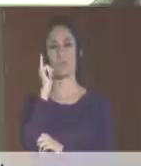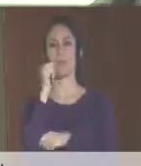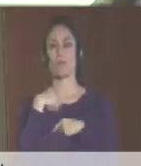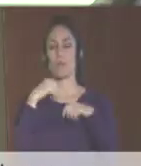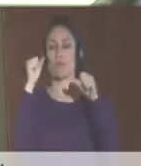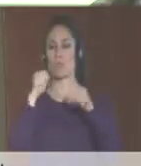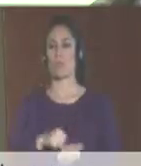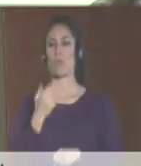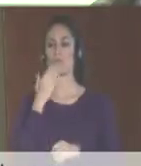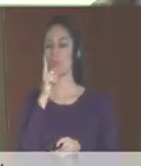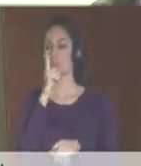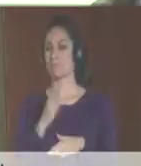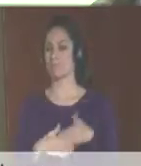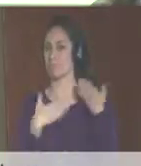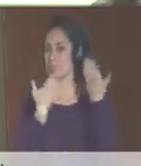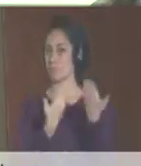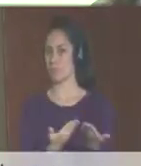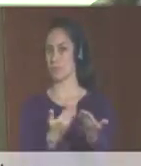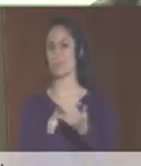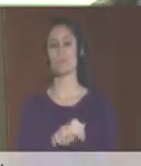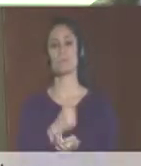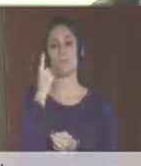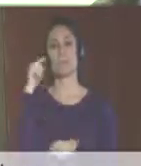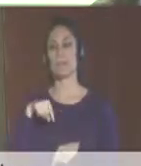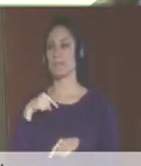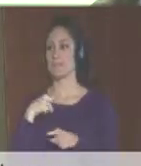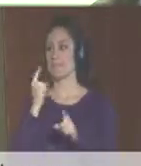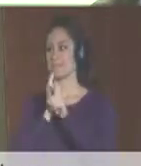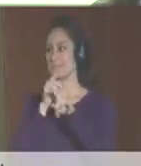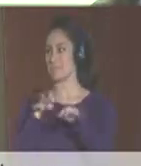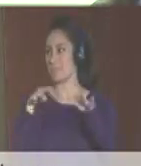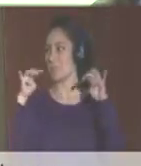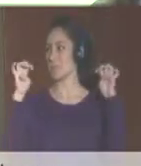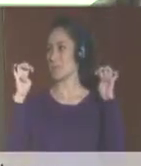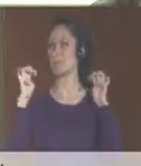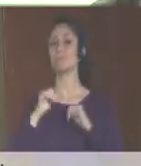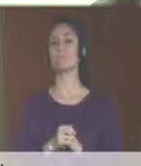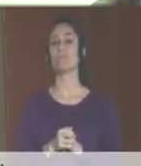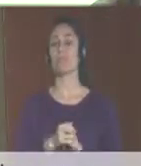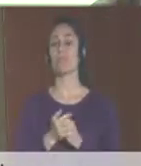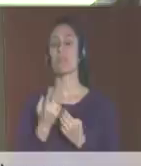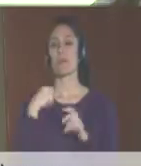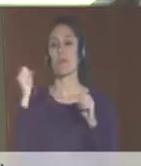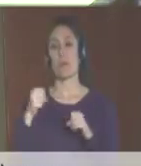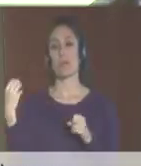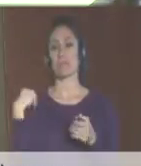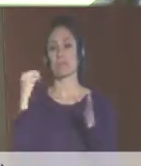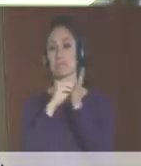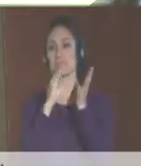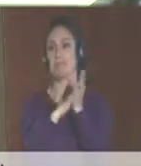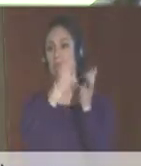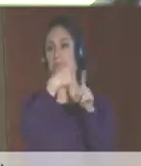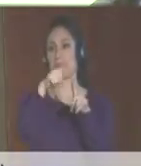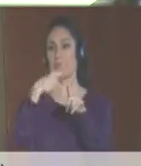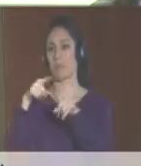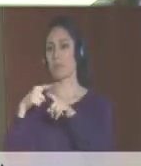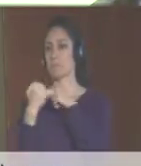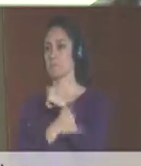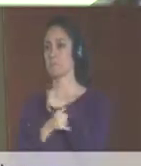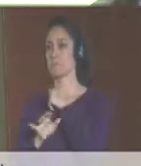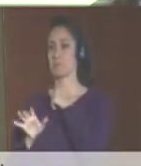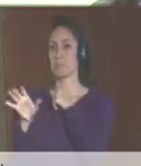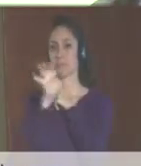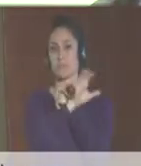idea that may become a proposal for this meeting, which could be applicable in